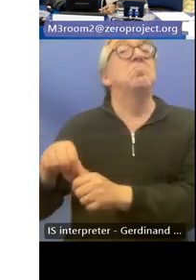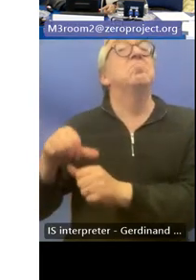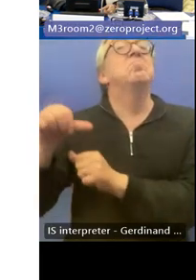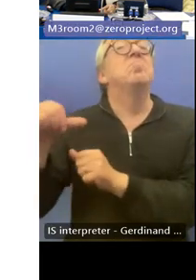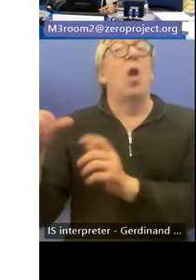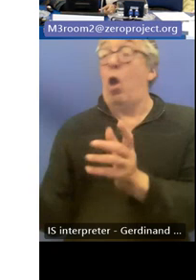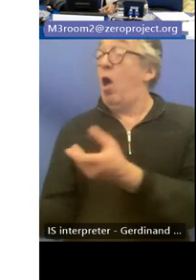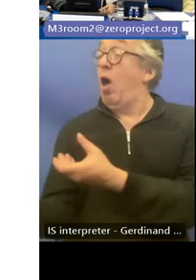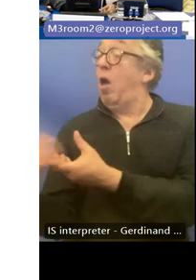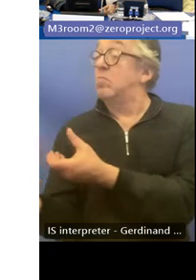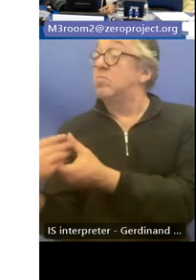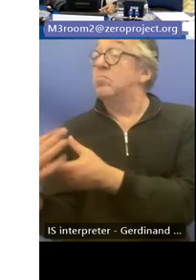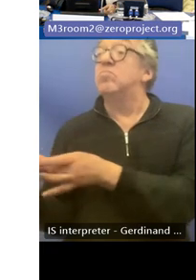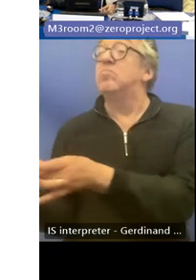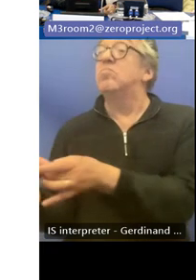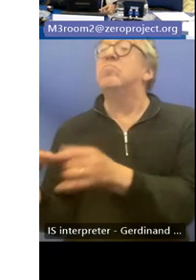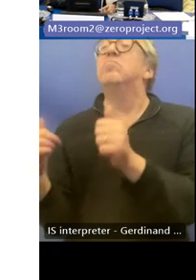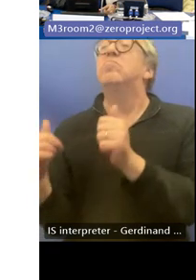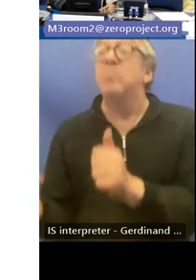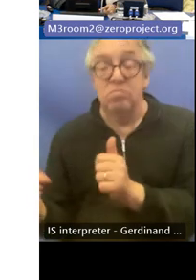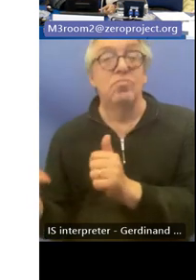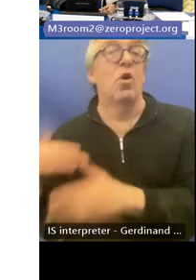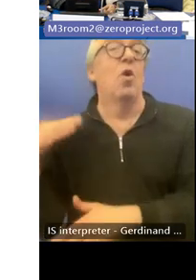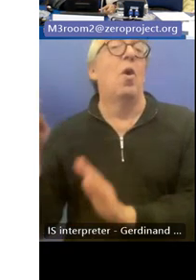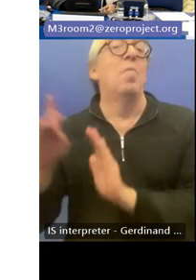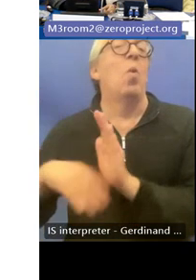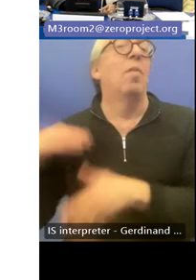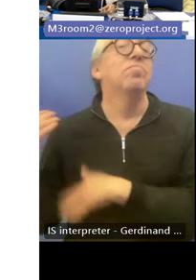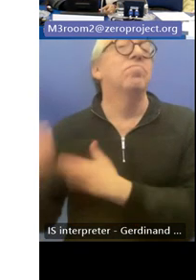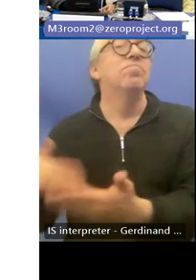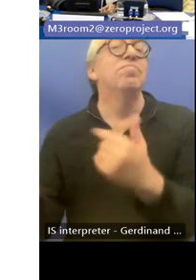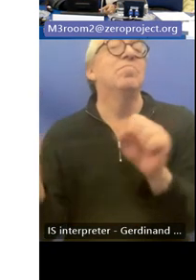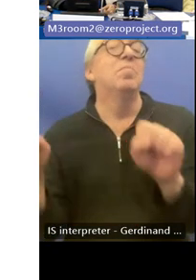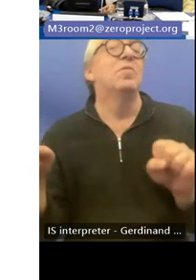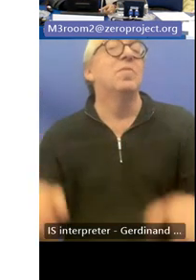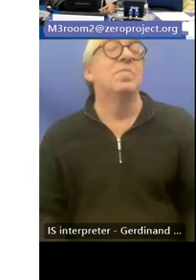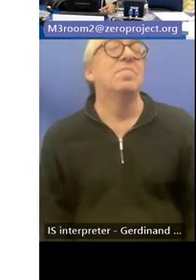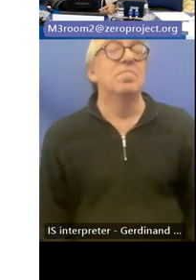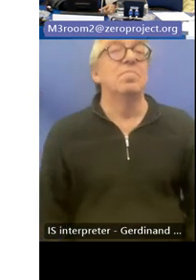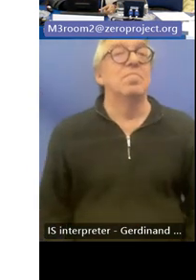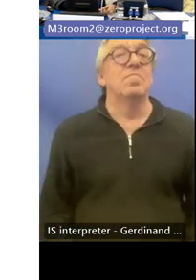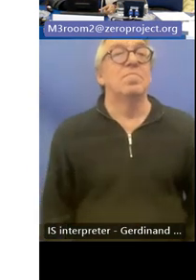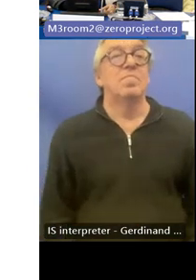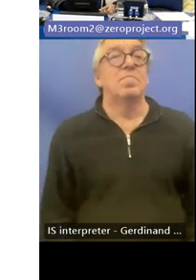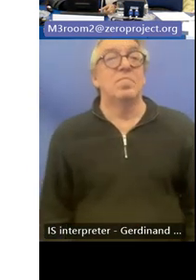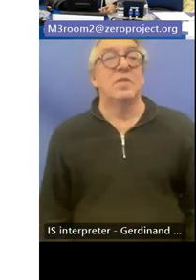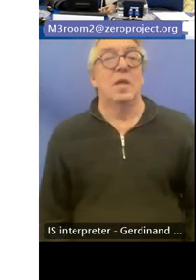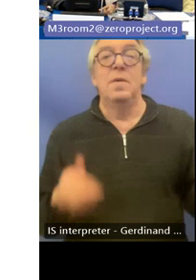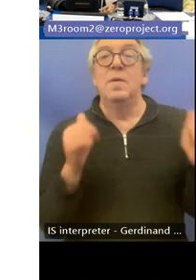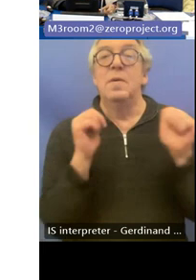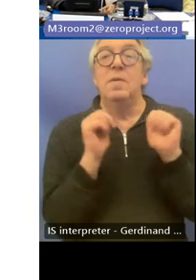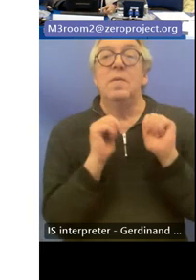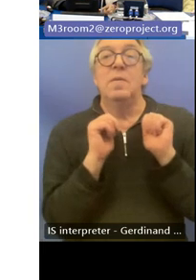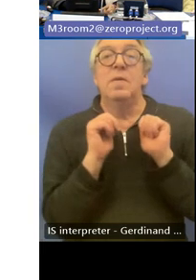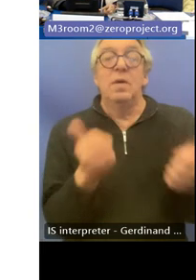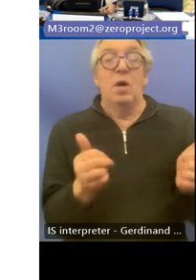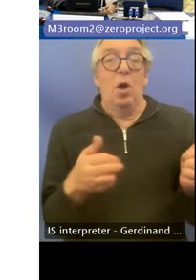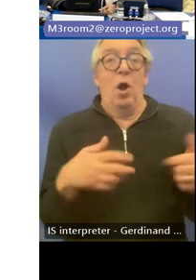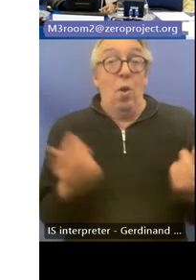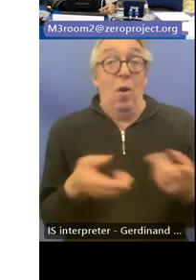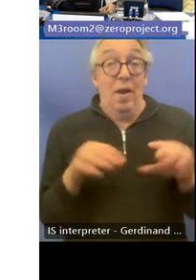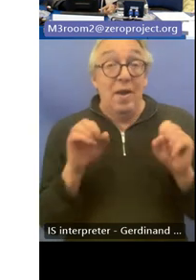So I have one more slide. So for this education program, we are really want to